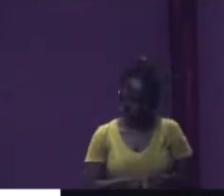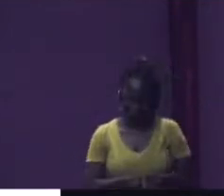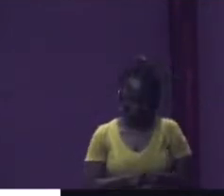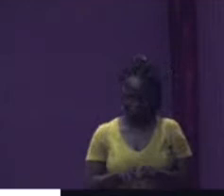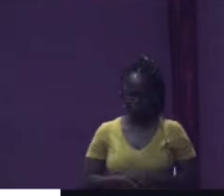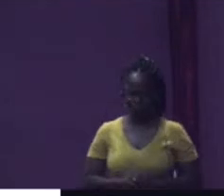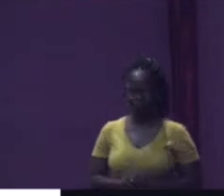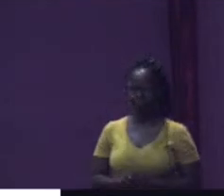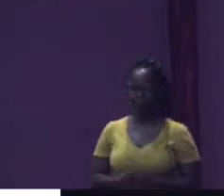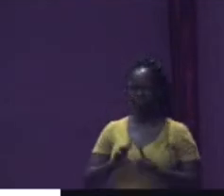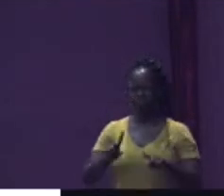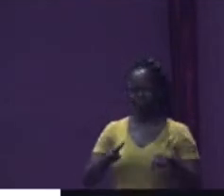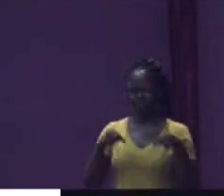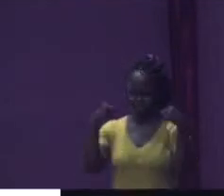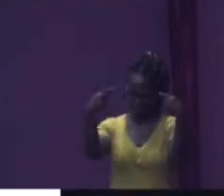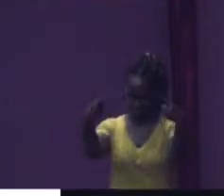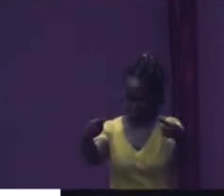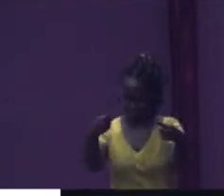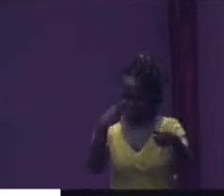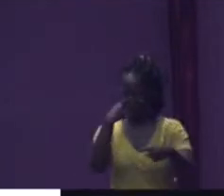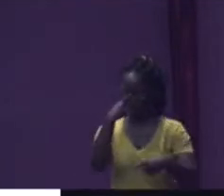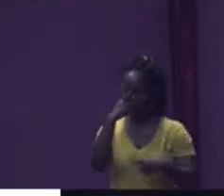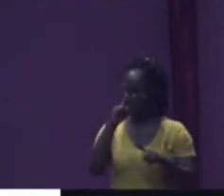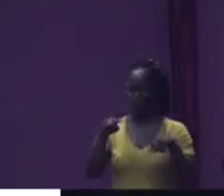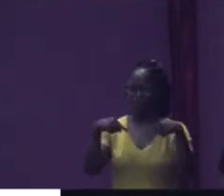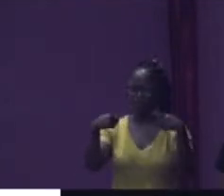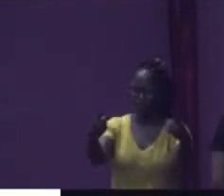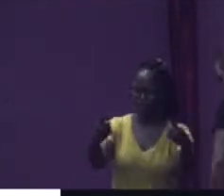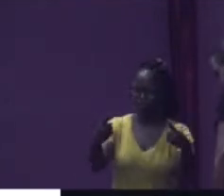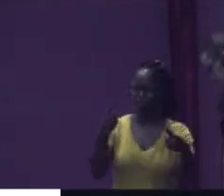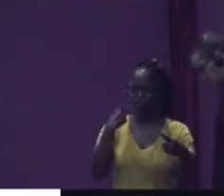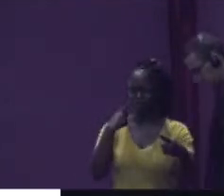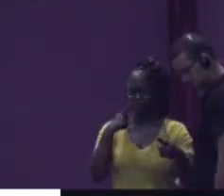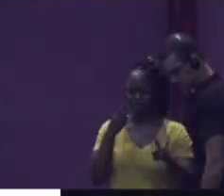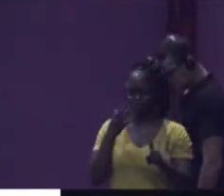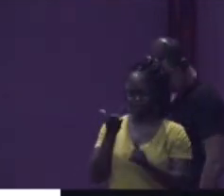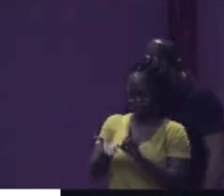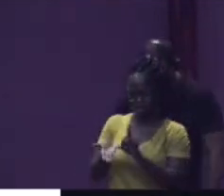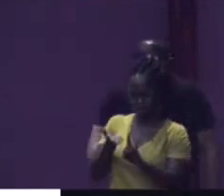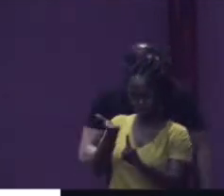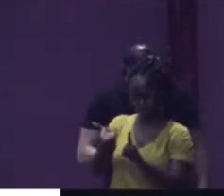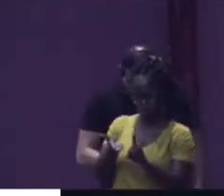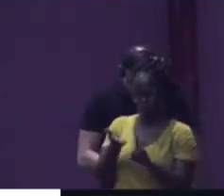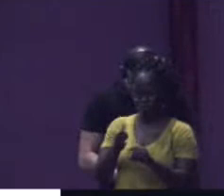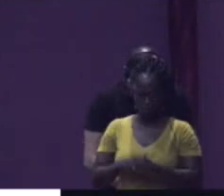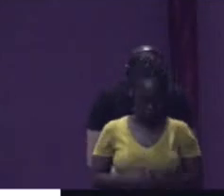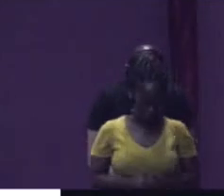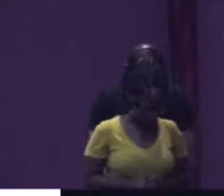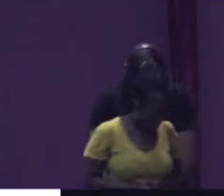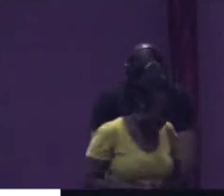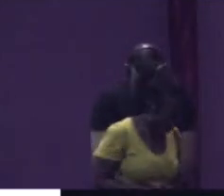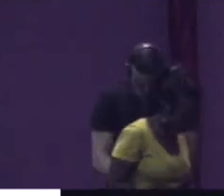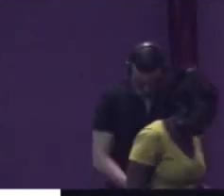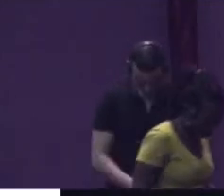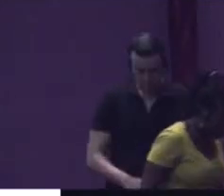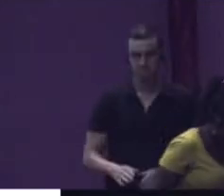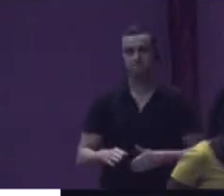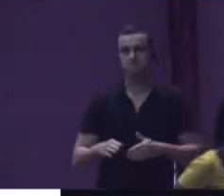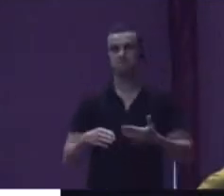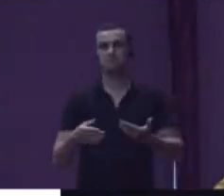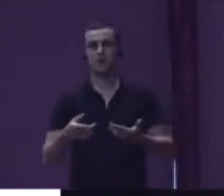After these midwives like Syriaca being told she has to have the woman lie down,